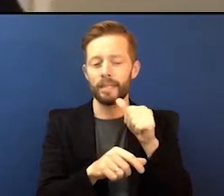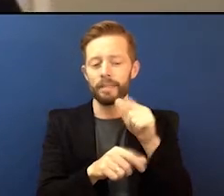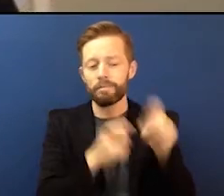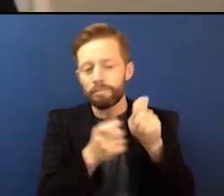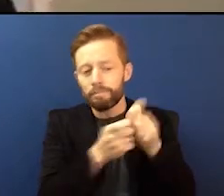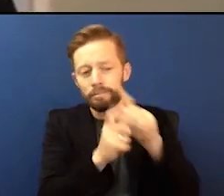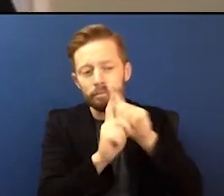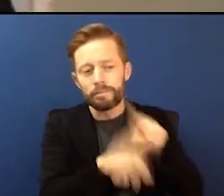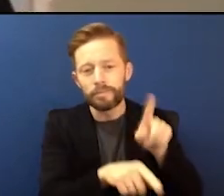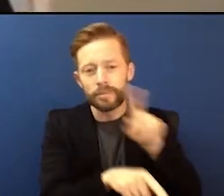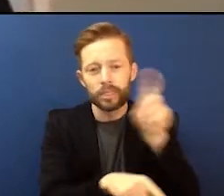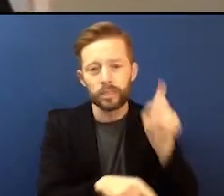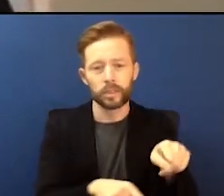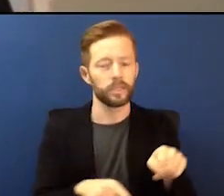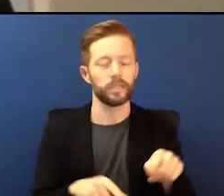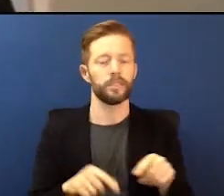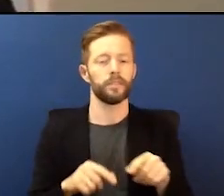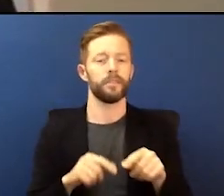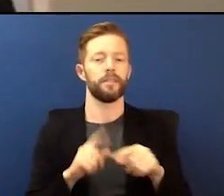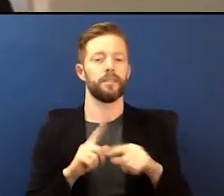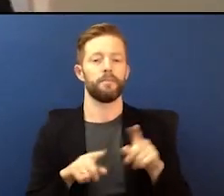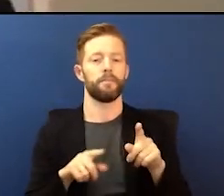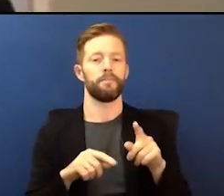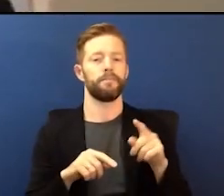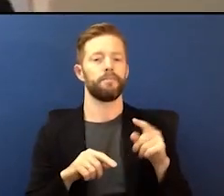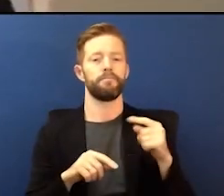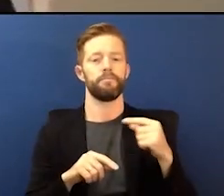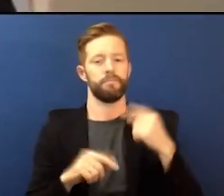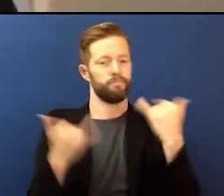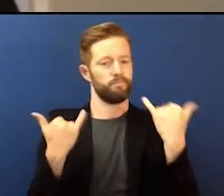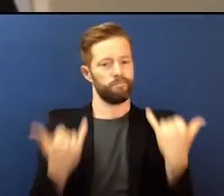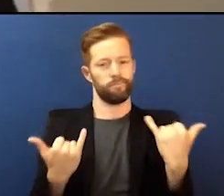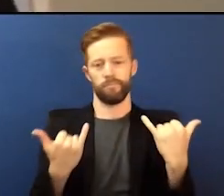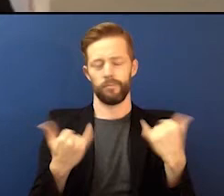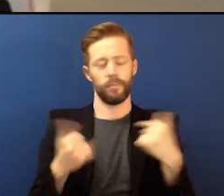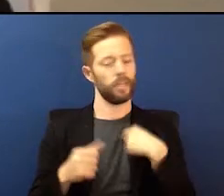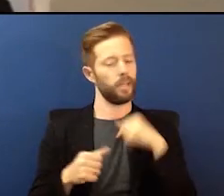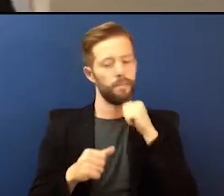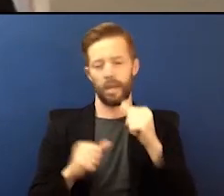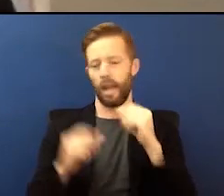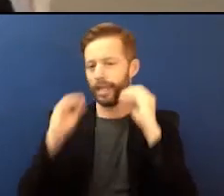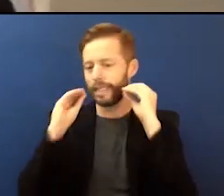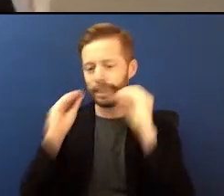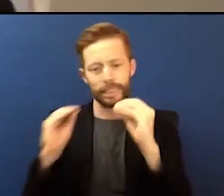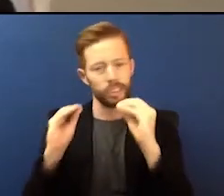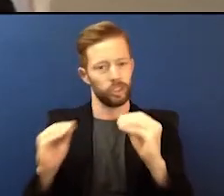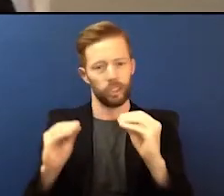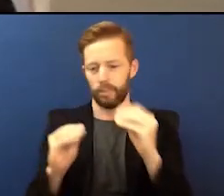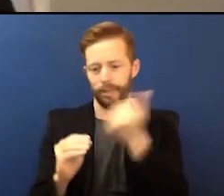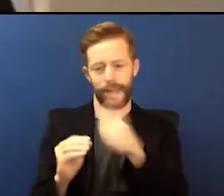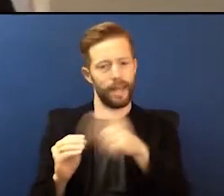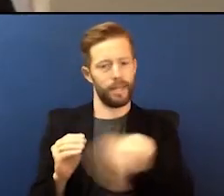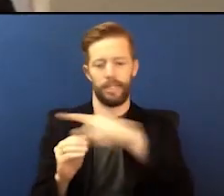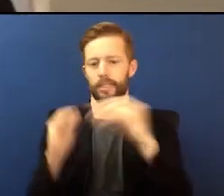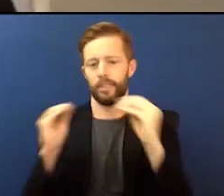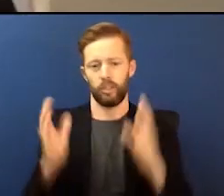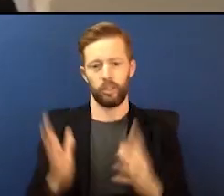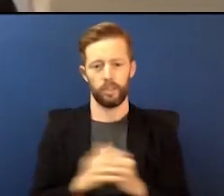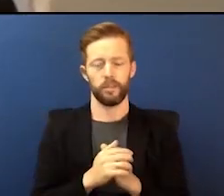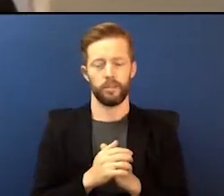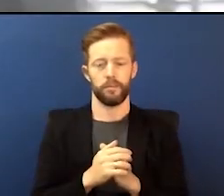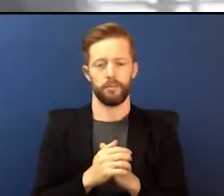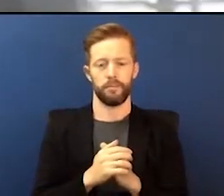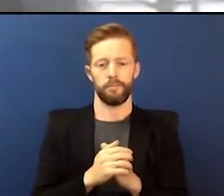was meant by the question, but that's what we're doing. I'm not doing any actual teaching of teachers or those kinds of discussions